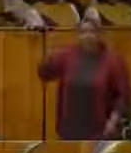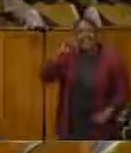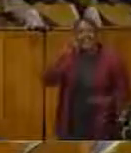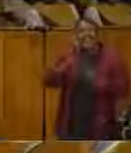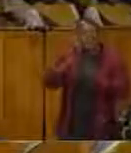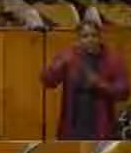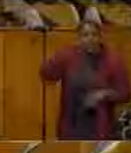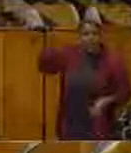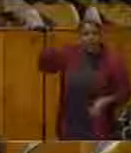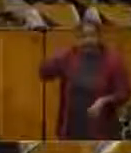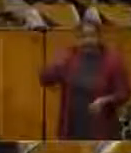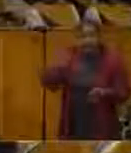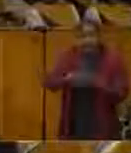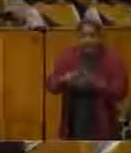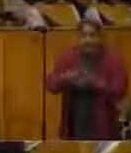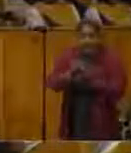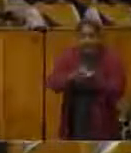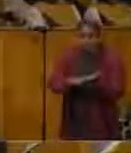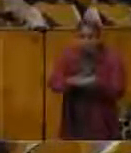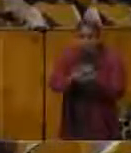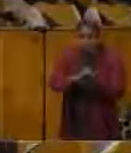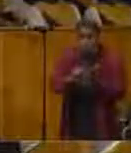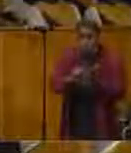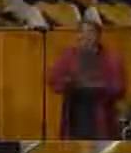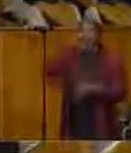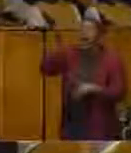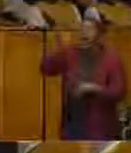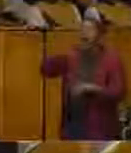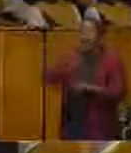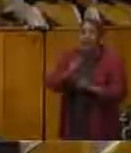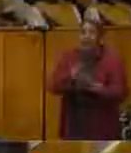That is the witness of scripture that God gives.